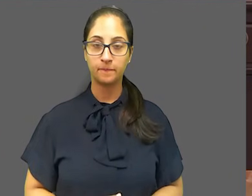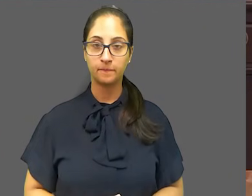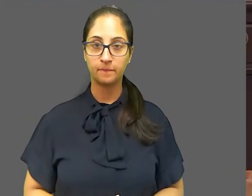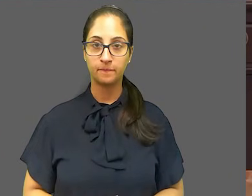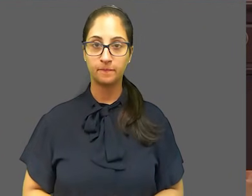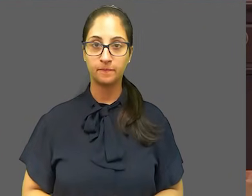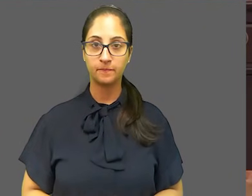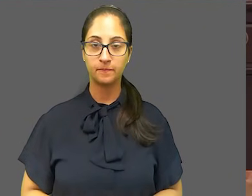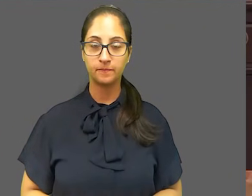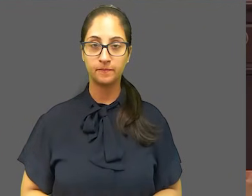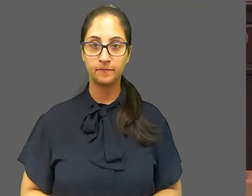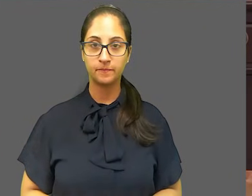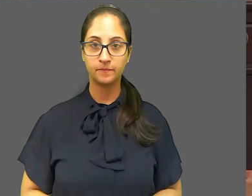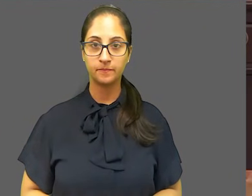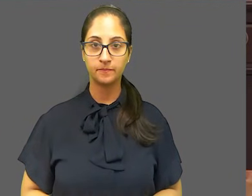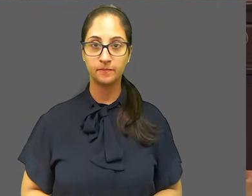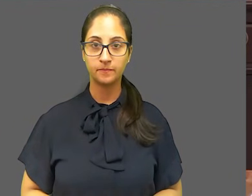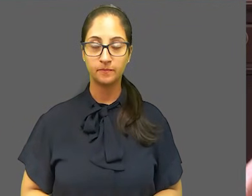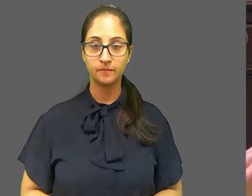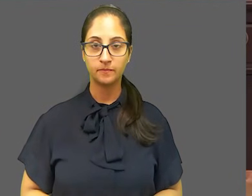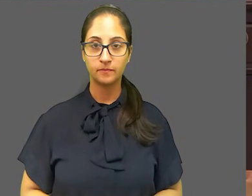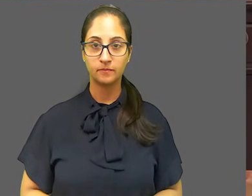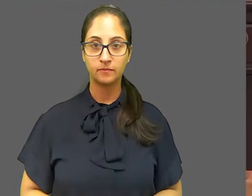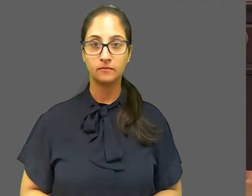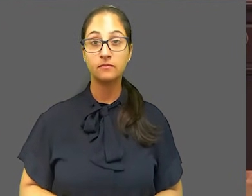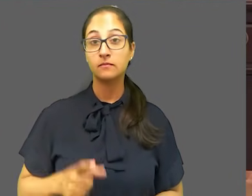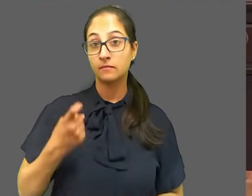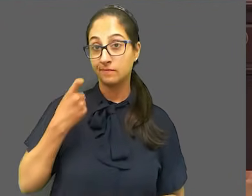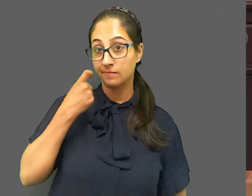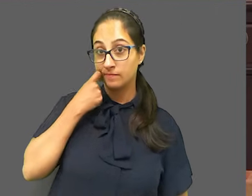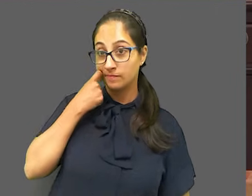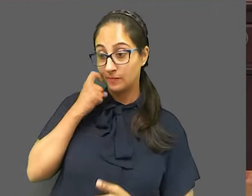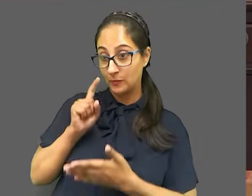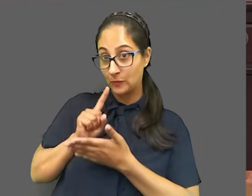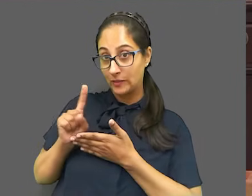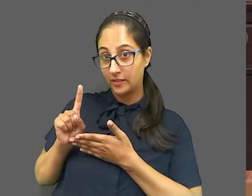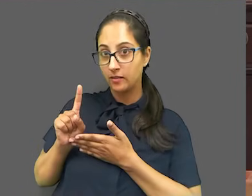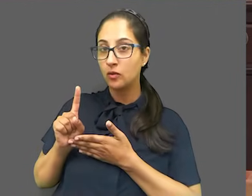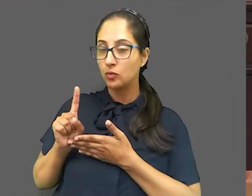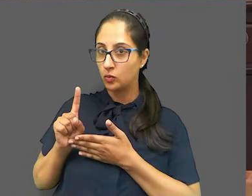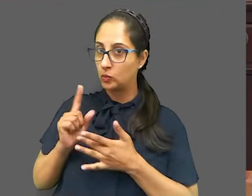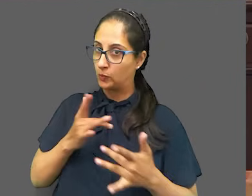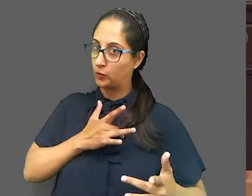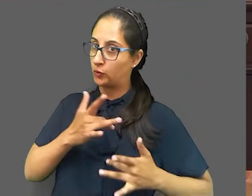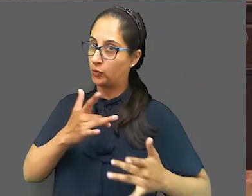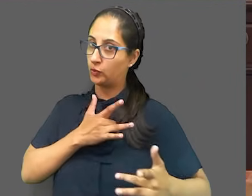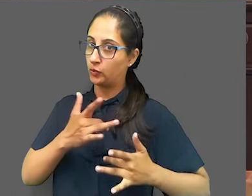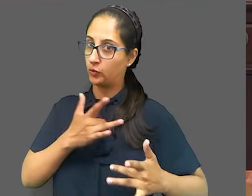we are in. The events of this past week have been concerning.